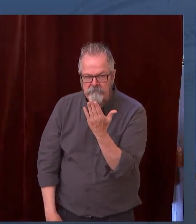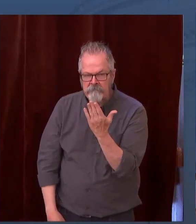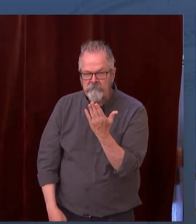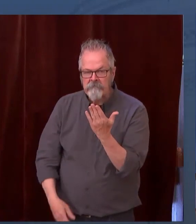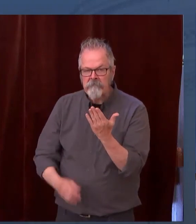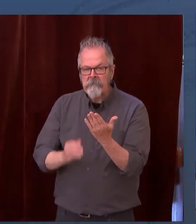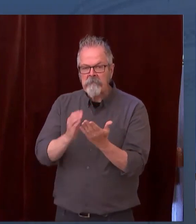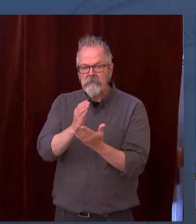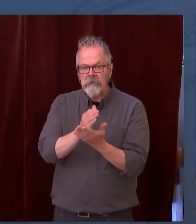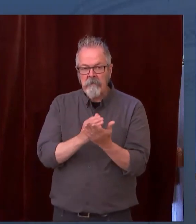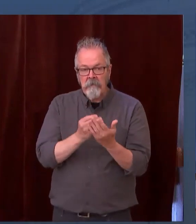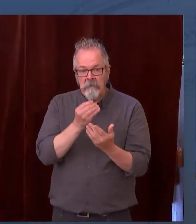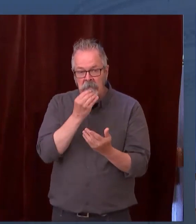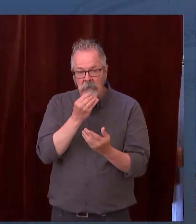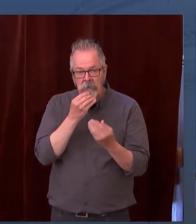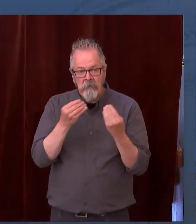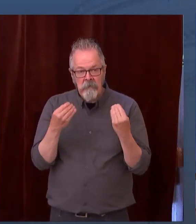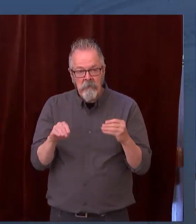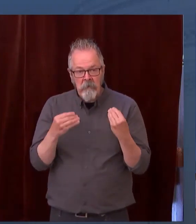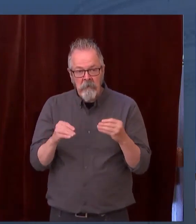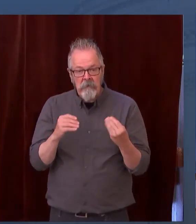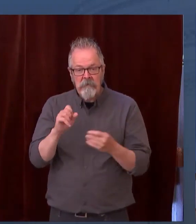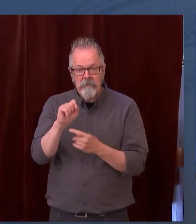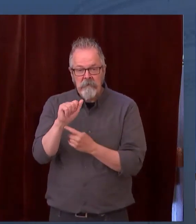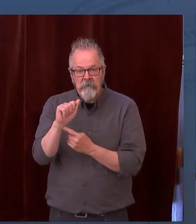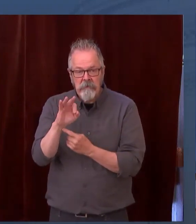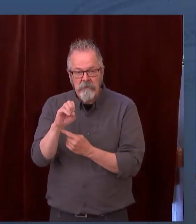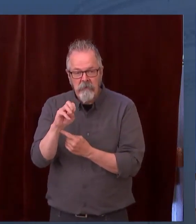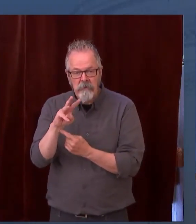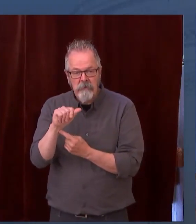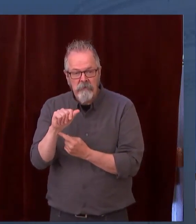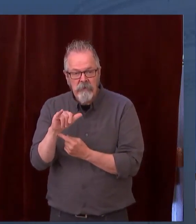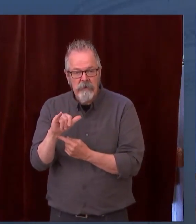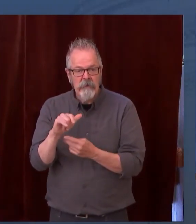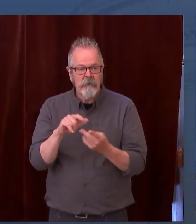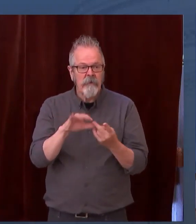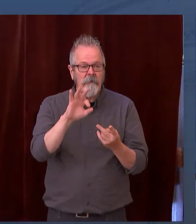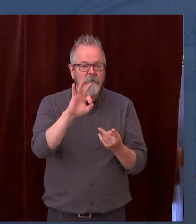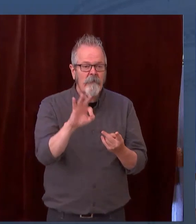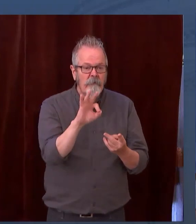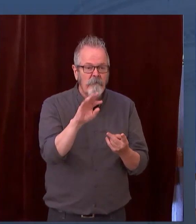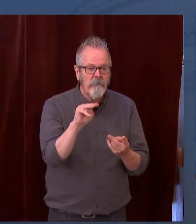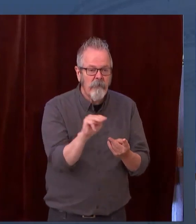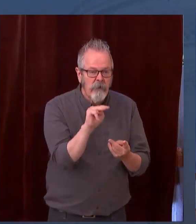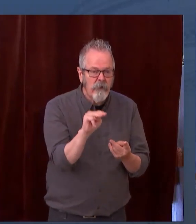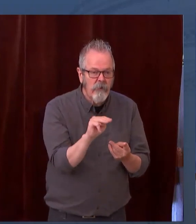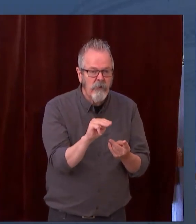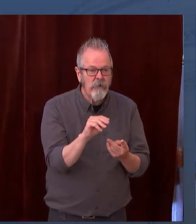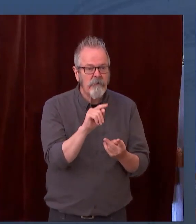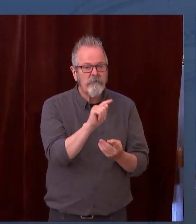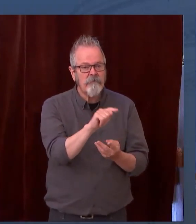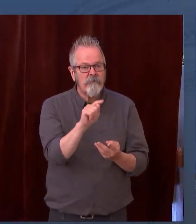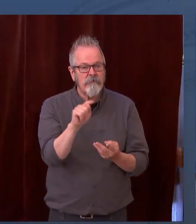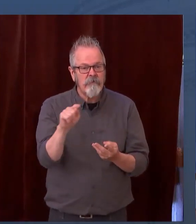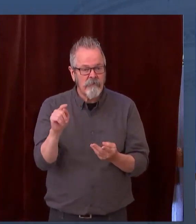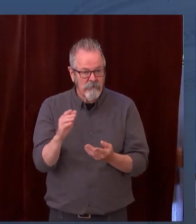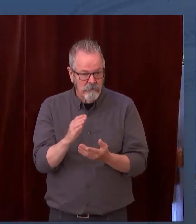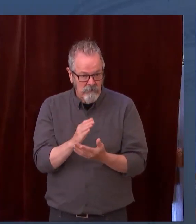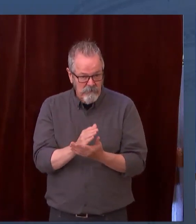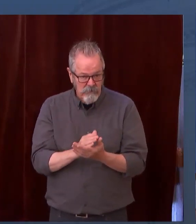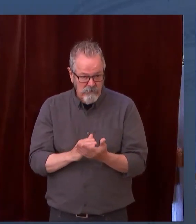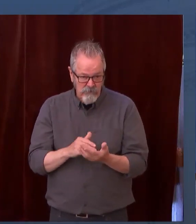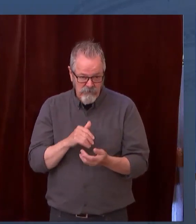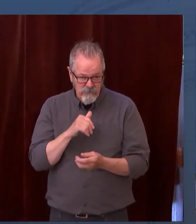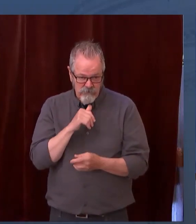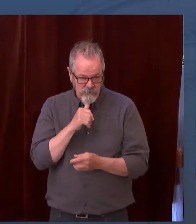use among their employees or patrons and are not enforcing social distancing requirements. At least one of these businesses has been